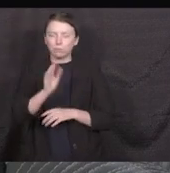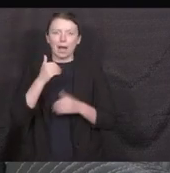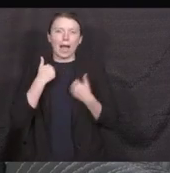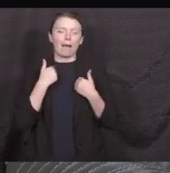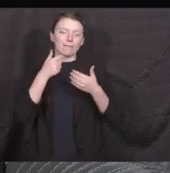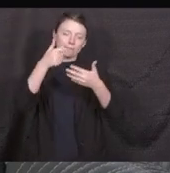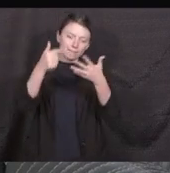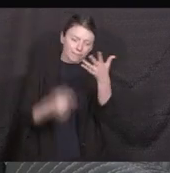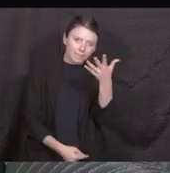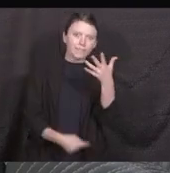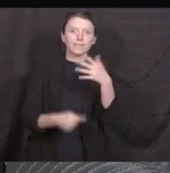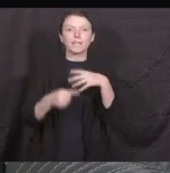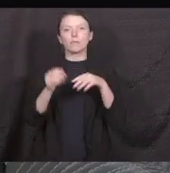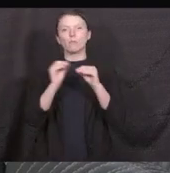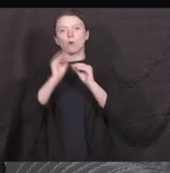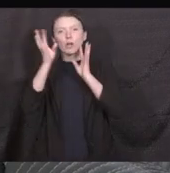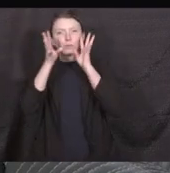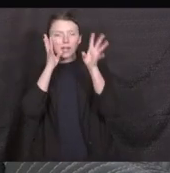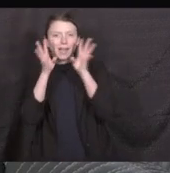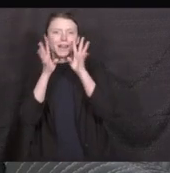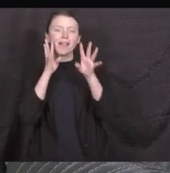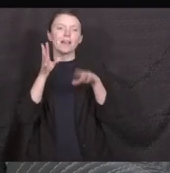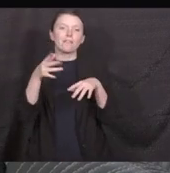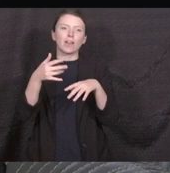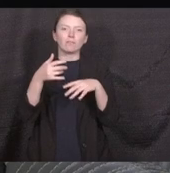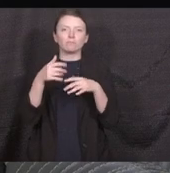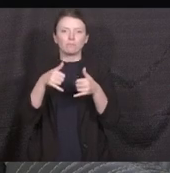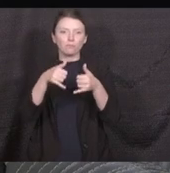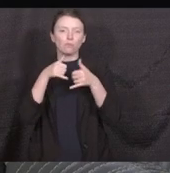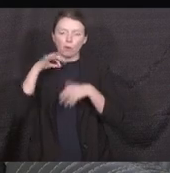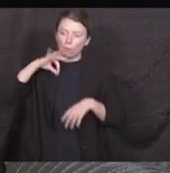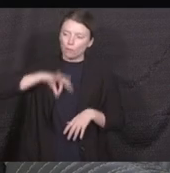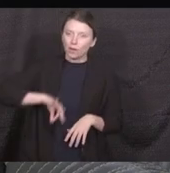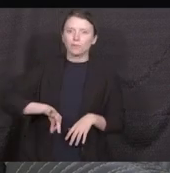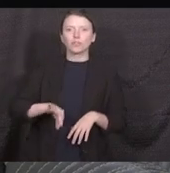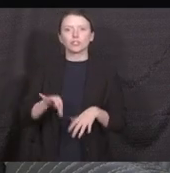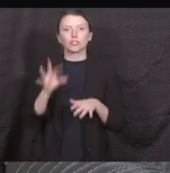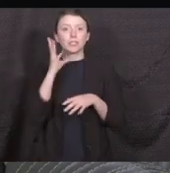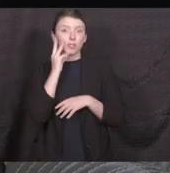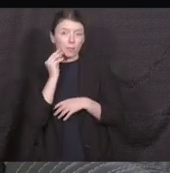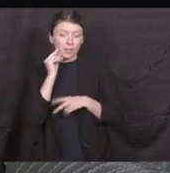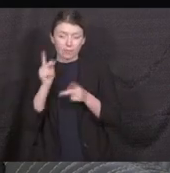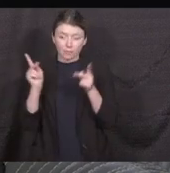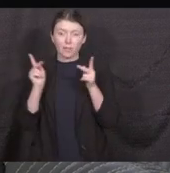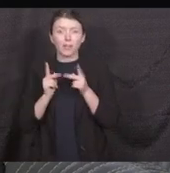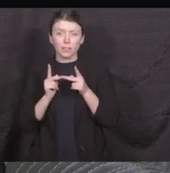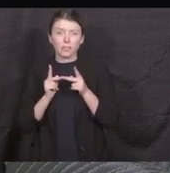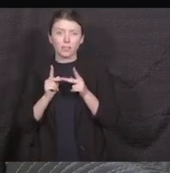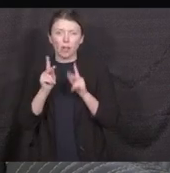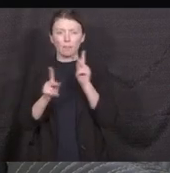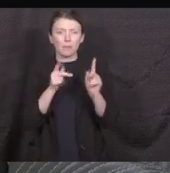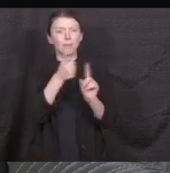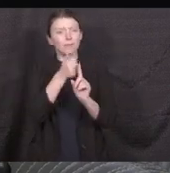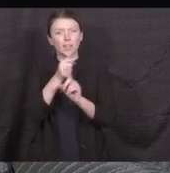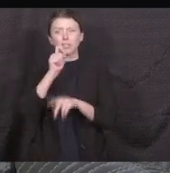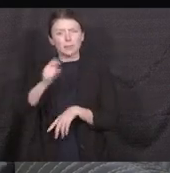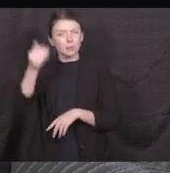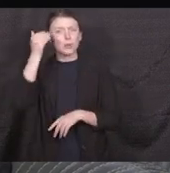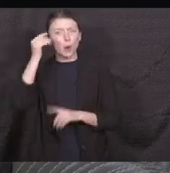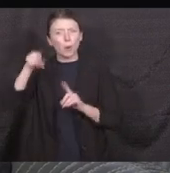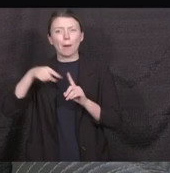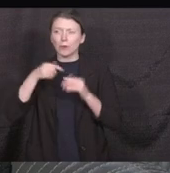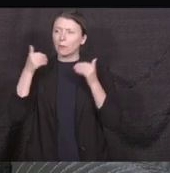other immensely creative and rewarding positions that people just have to know about to want to go